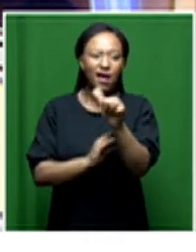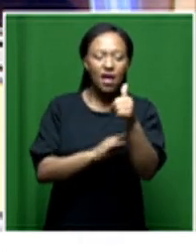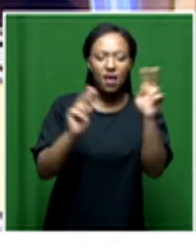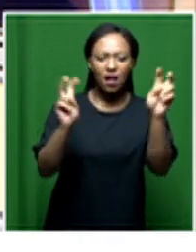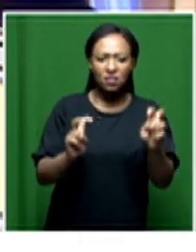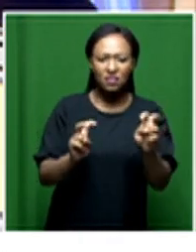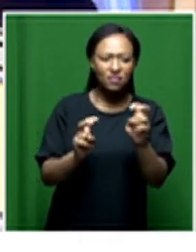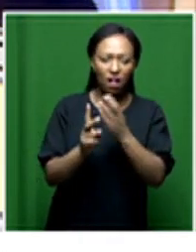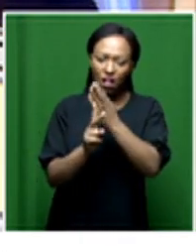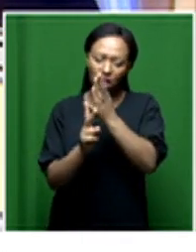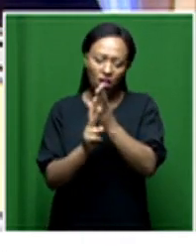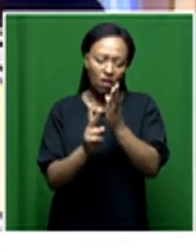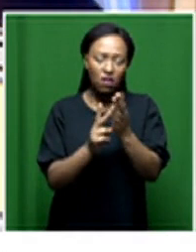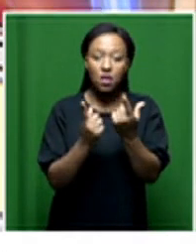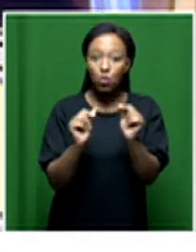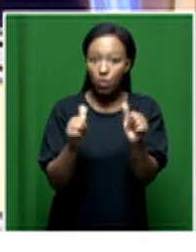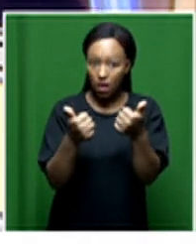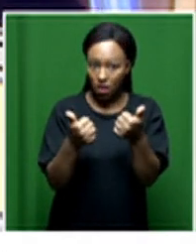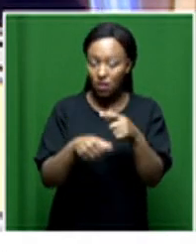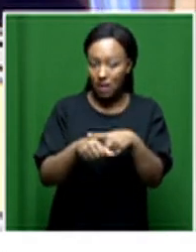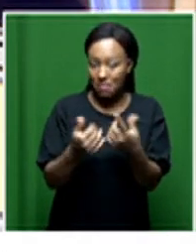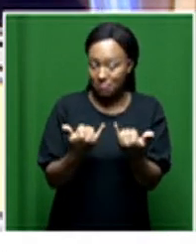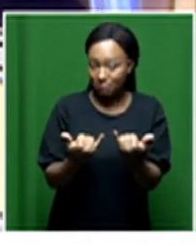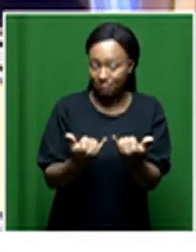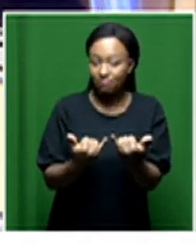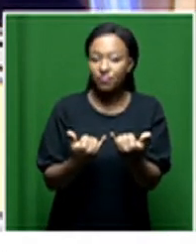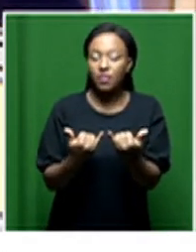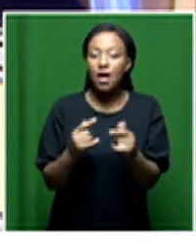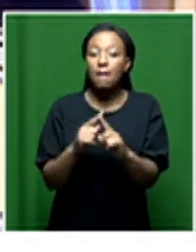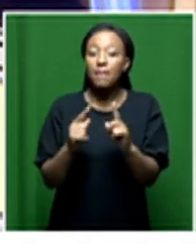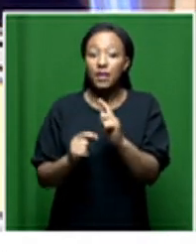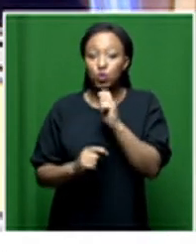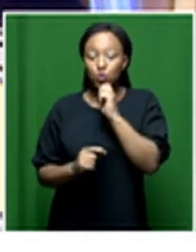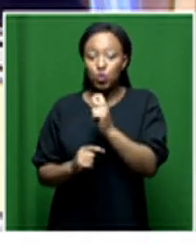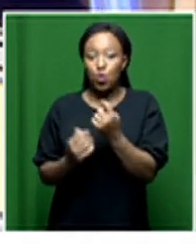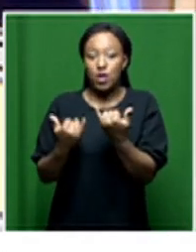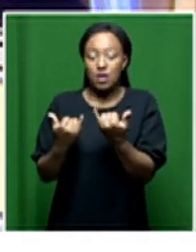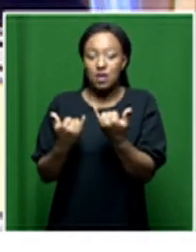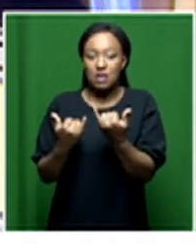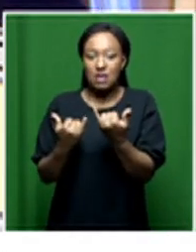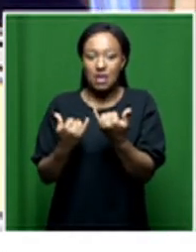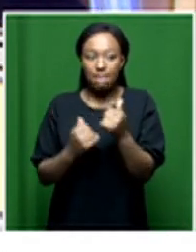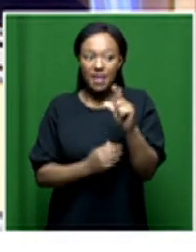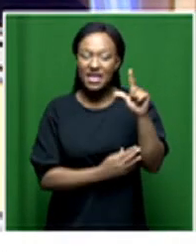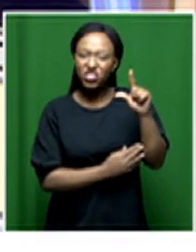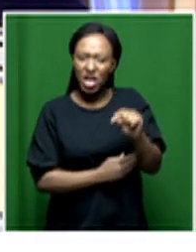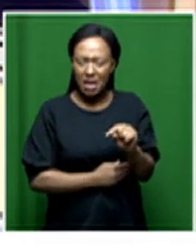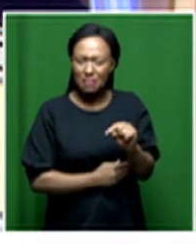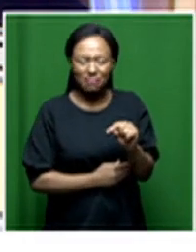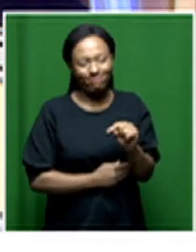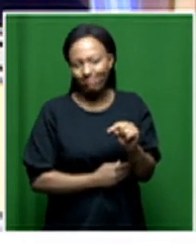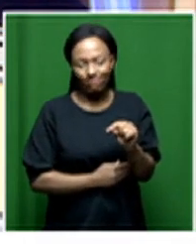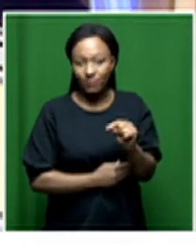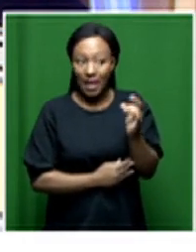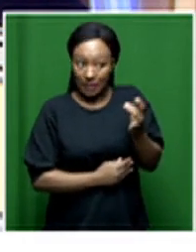energy sources are doing exceptionally well at a time like this. But the reality is it's not a very cheap option either.